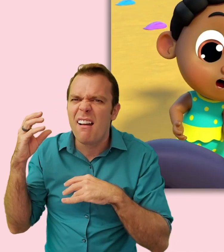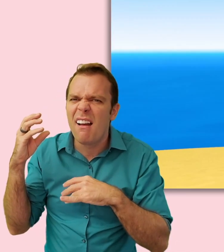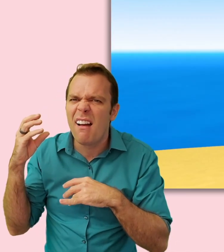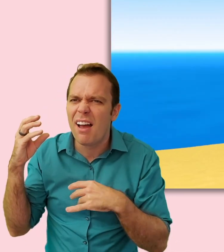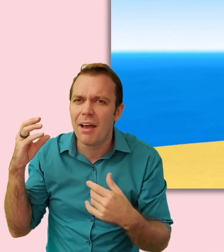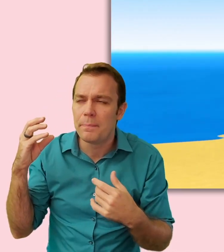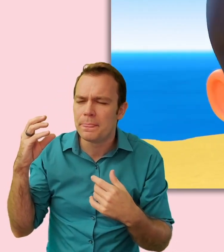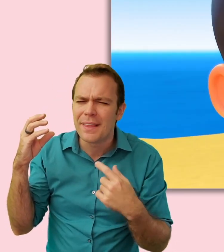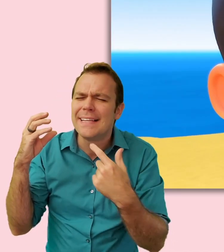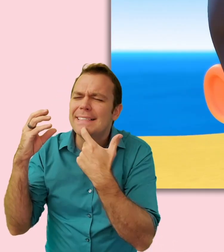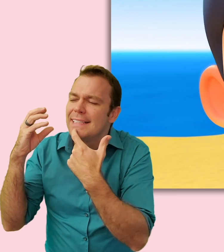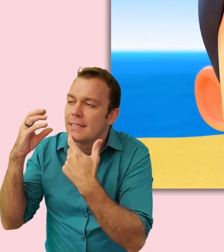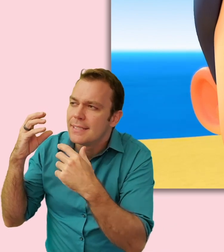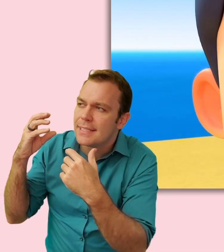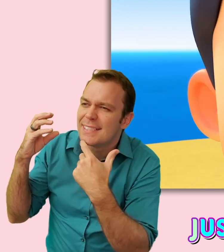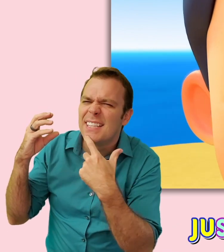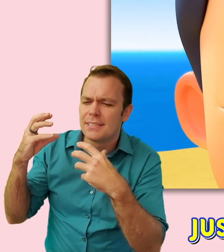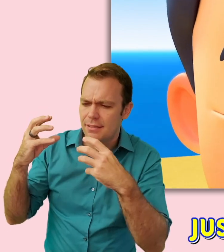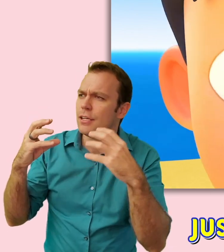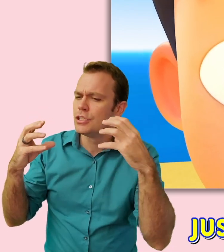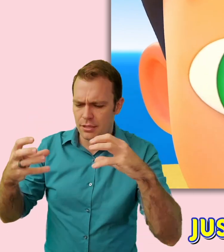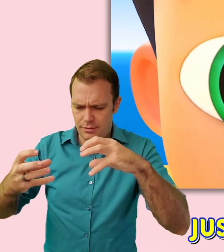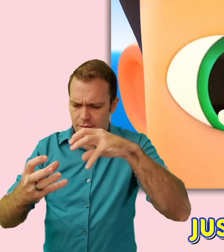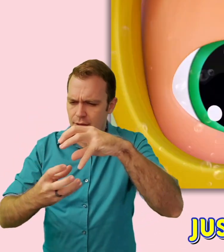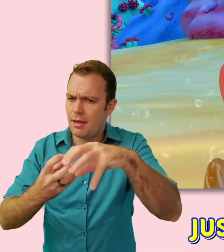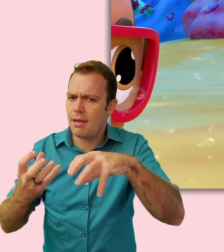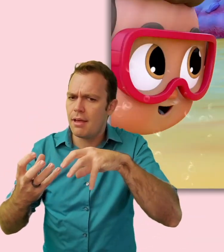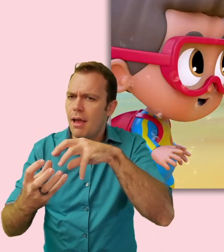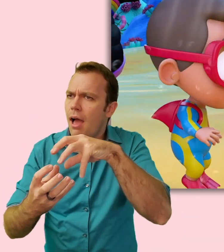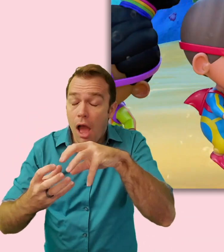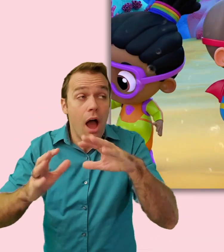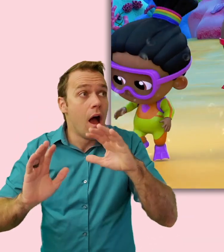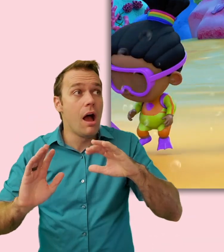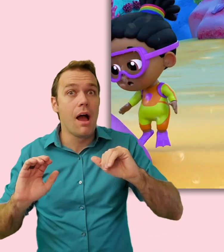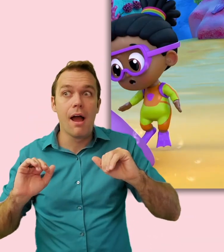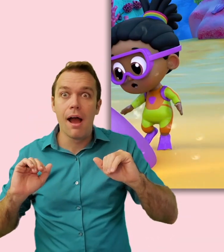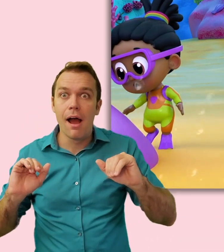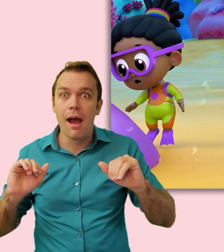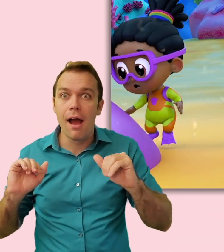Oh. They're saying, just rub the two shells together and